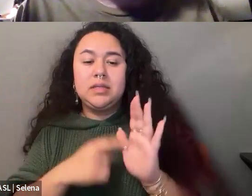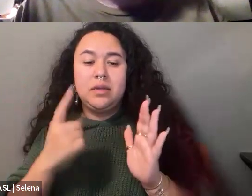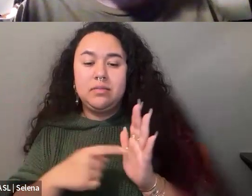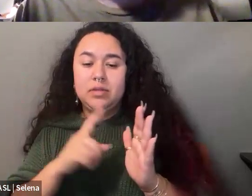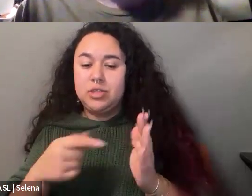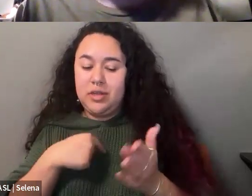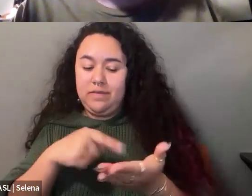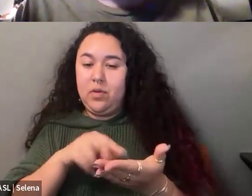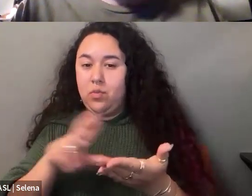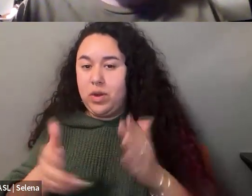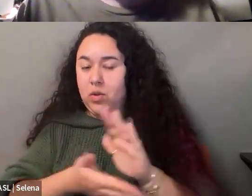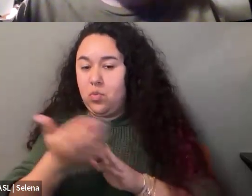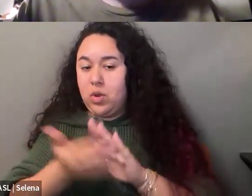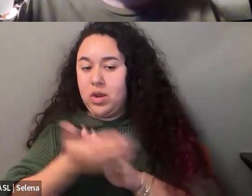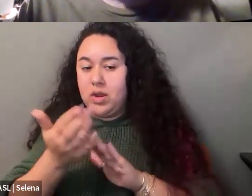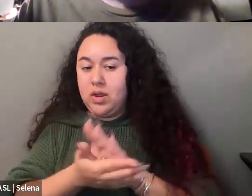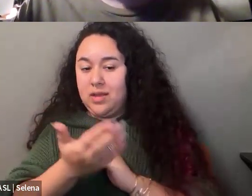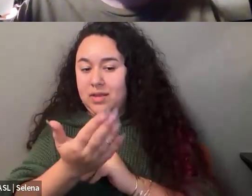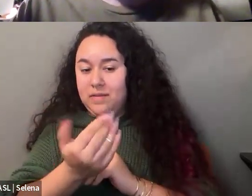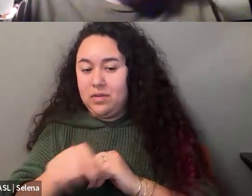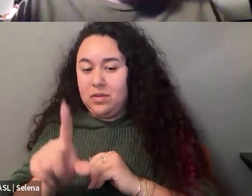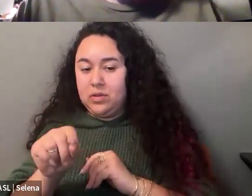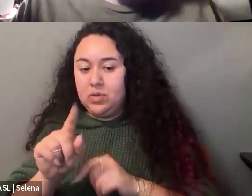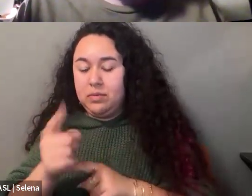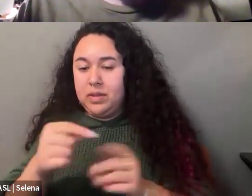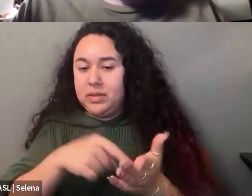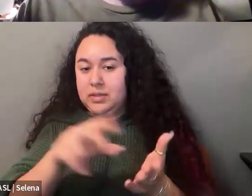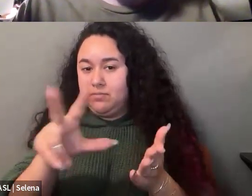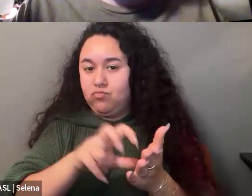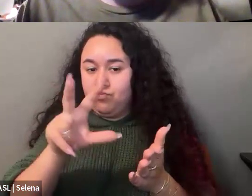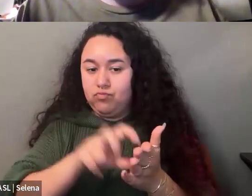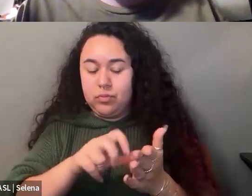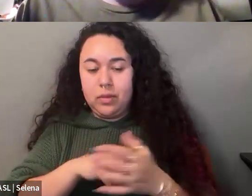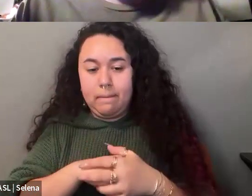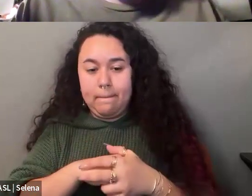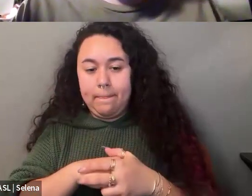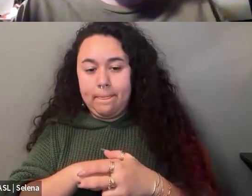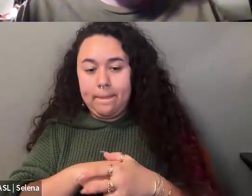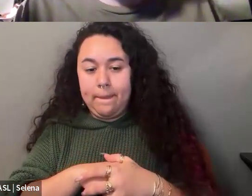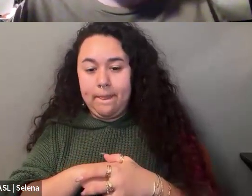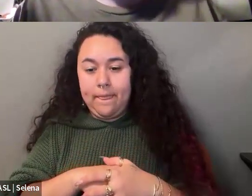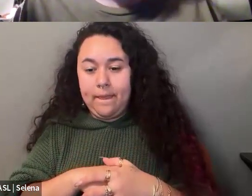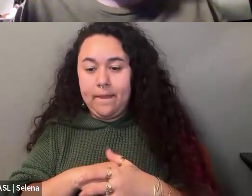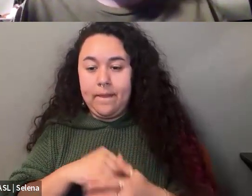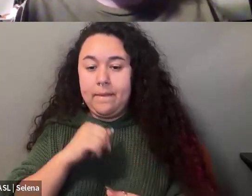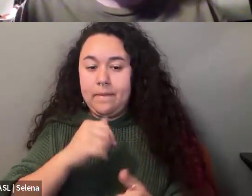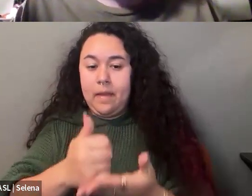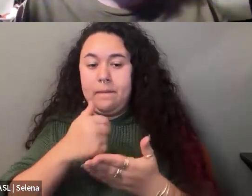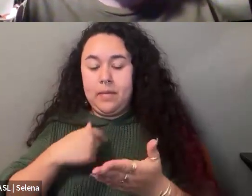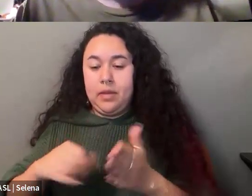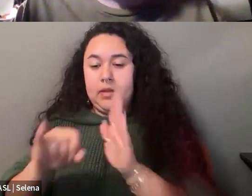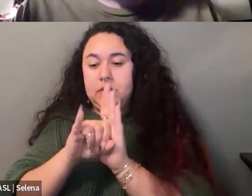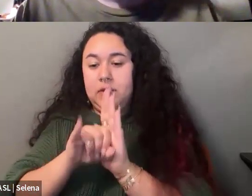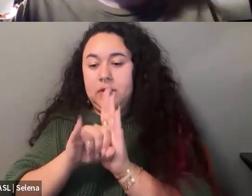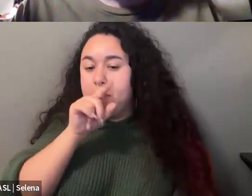have Merlin ID run for like 15 or 20 minutes. And not only will it help me identify